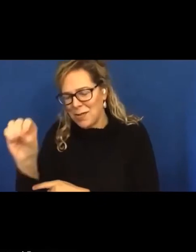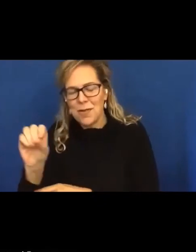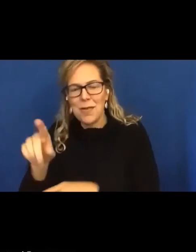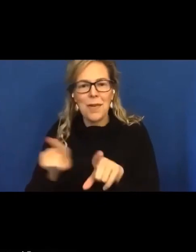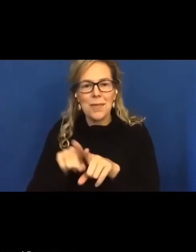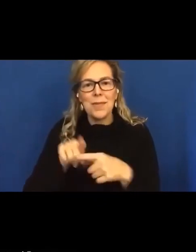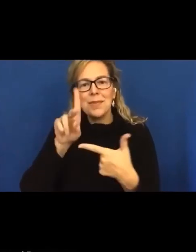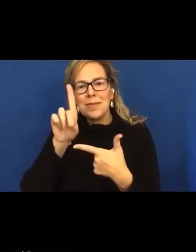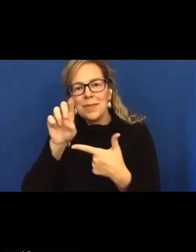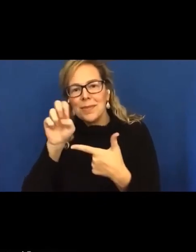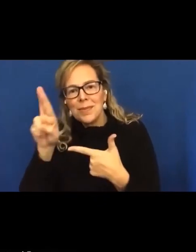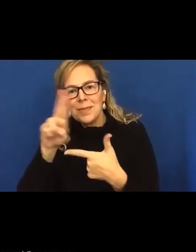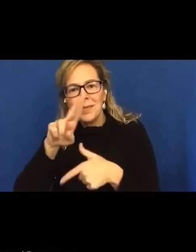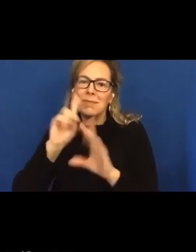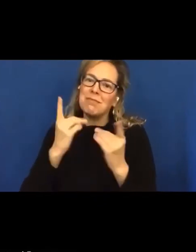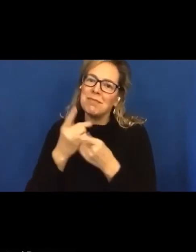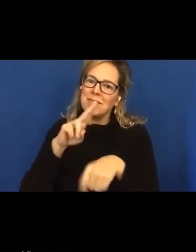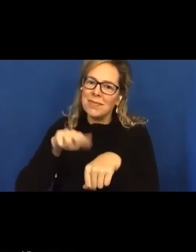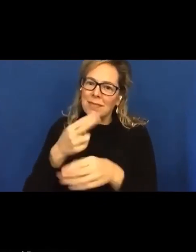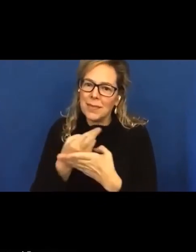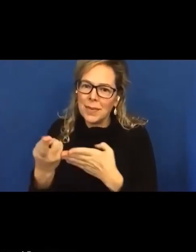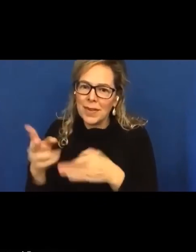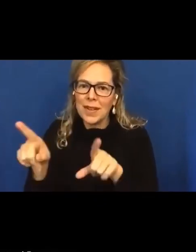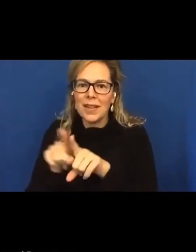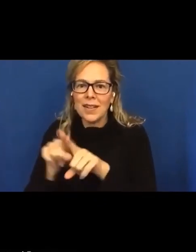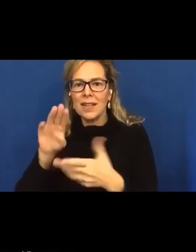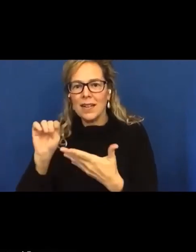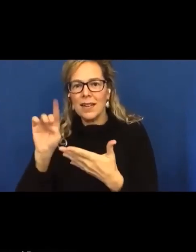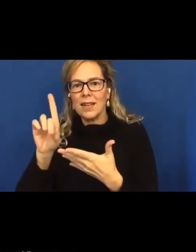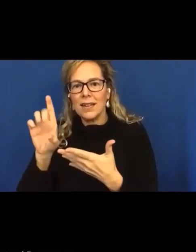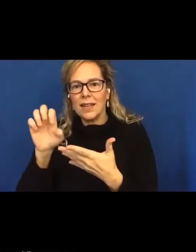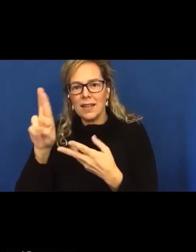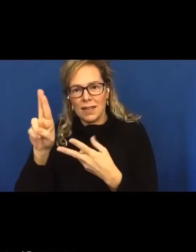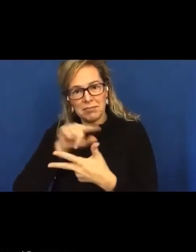Resources, and Michigan Department of Civil Rights.